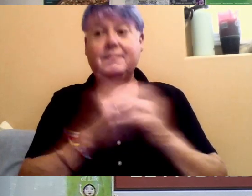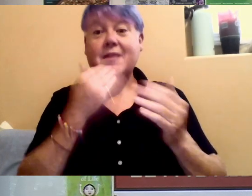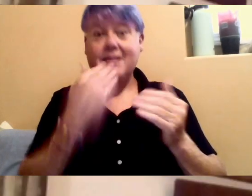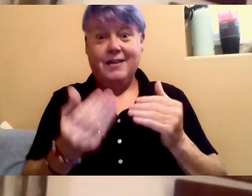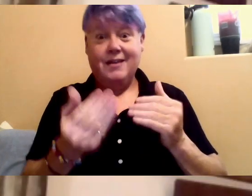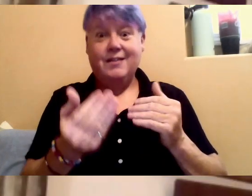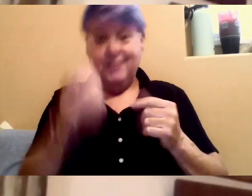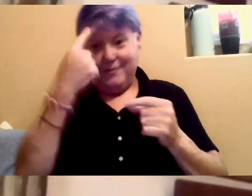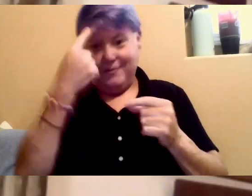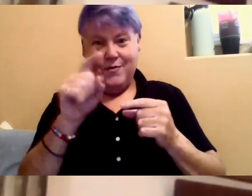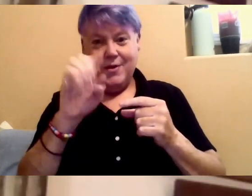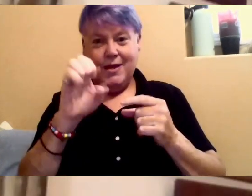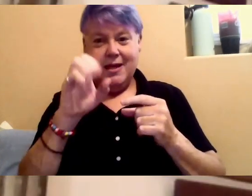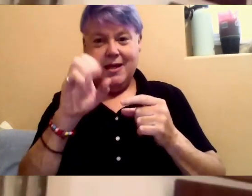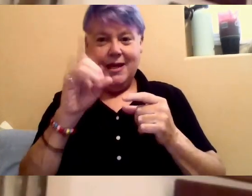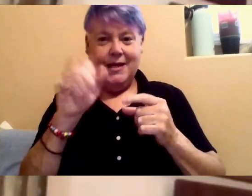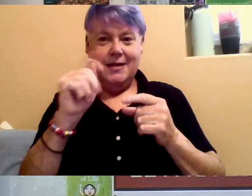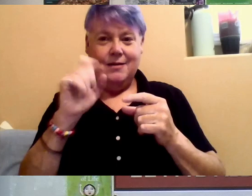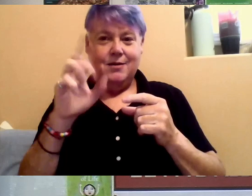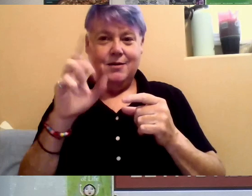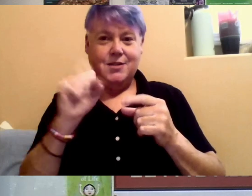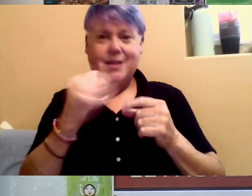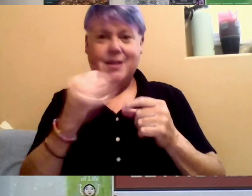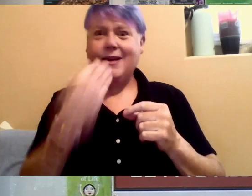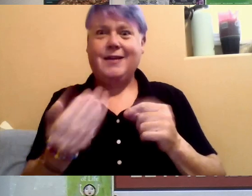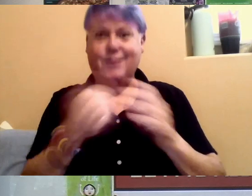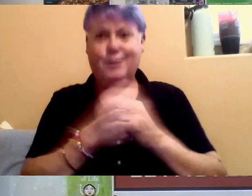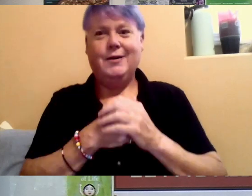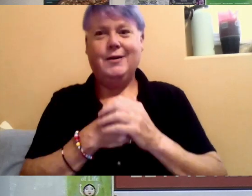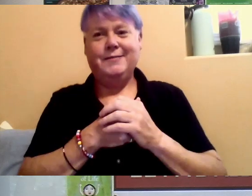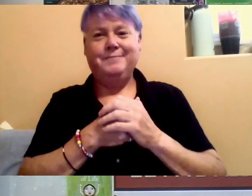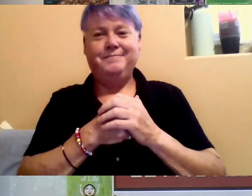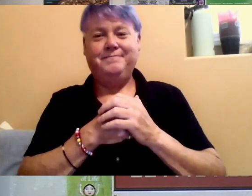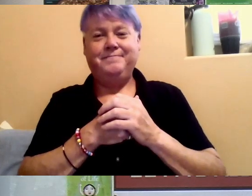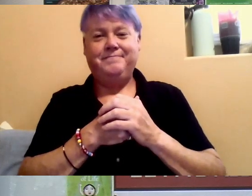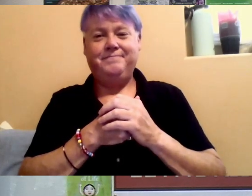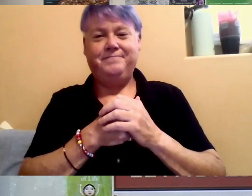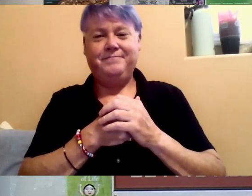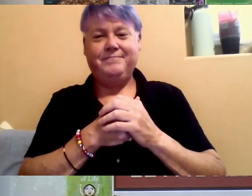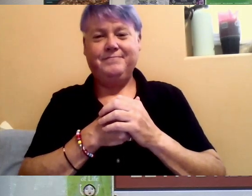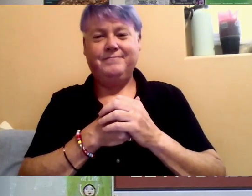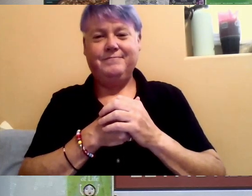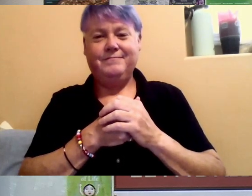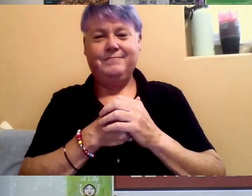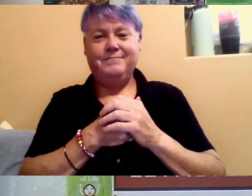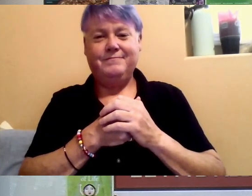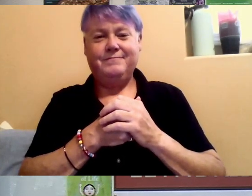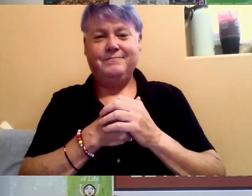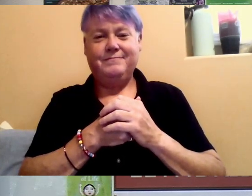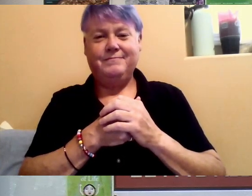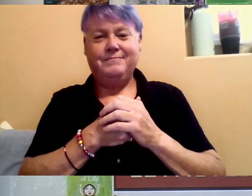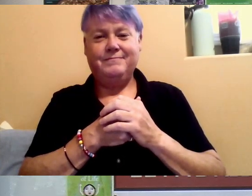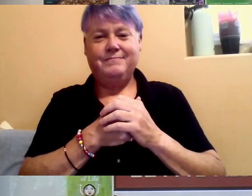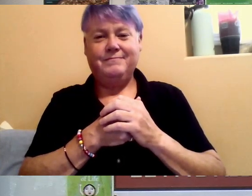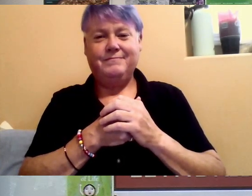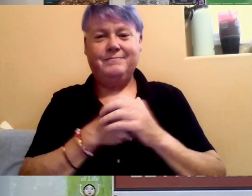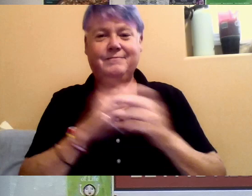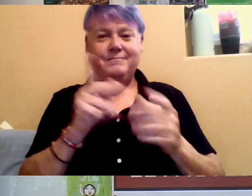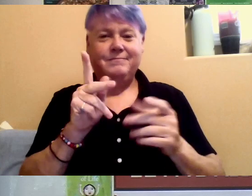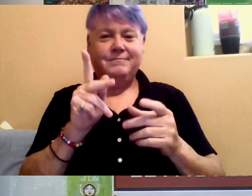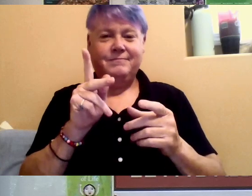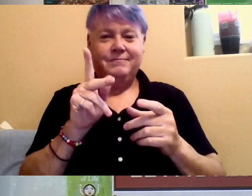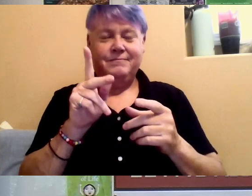editors. What would we do without editors? Pretty much. Yeah. So Kathleen has a question